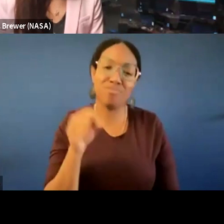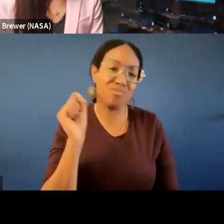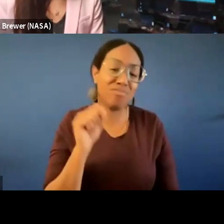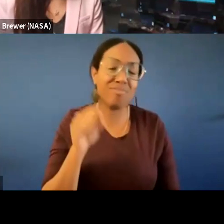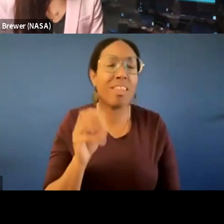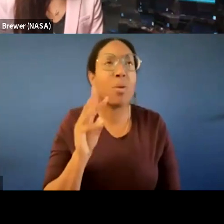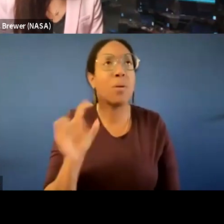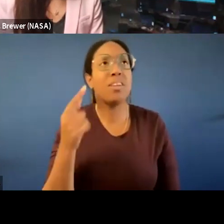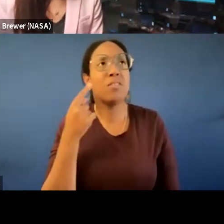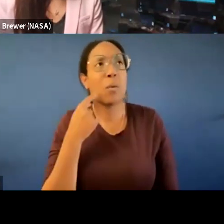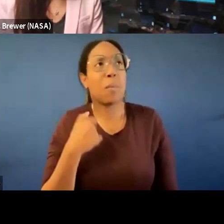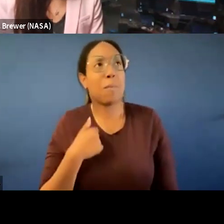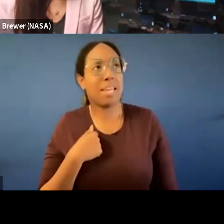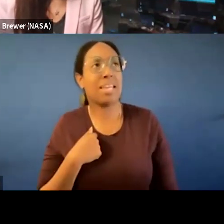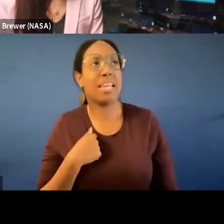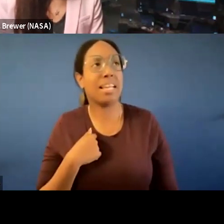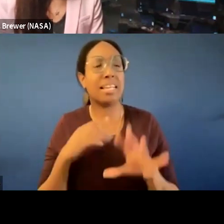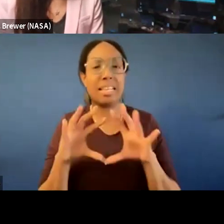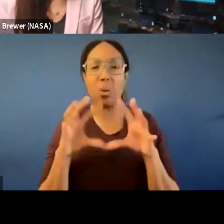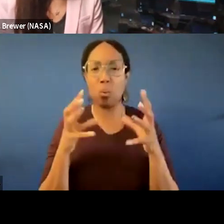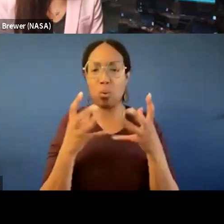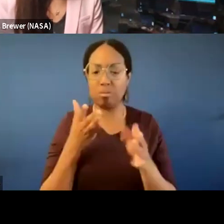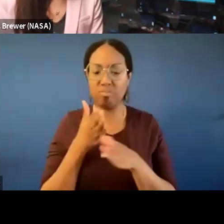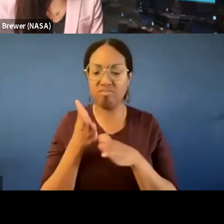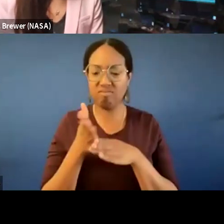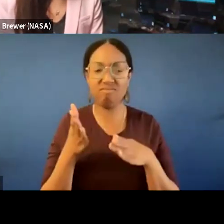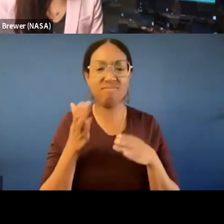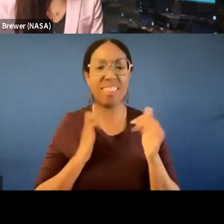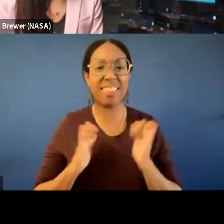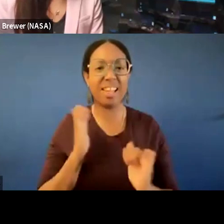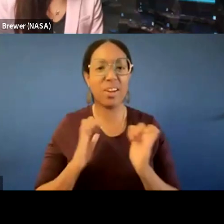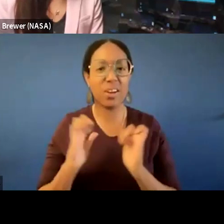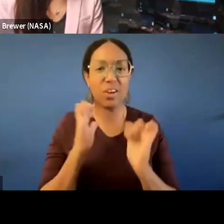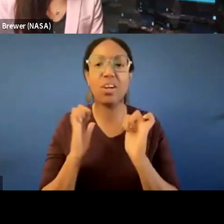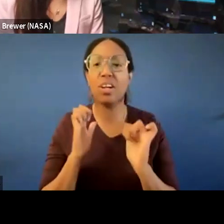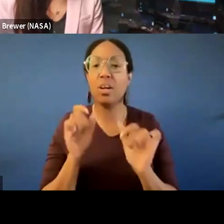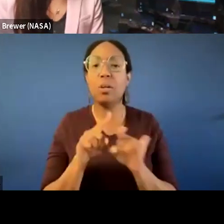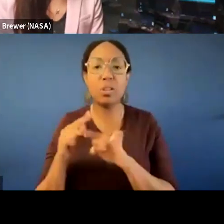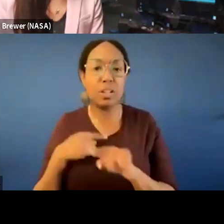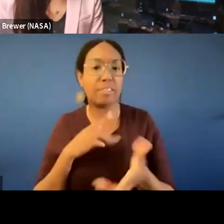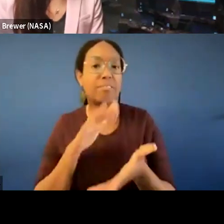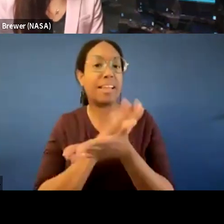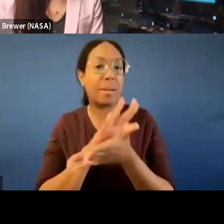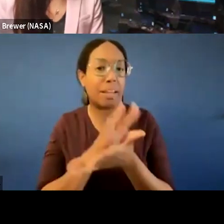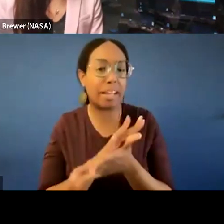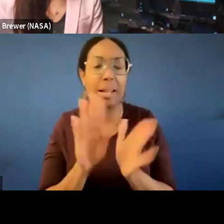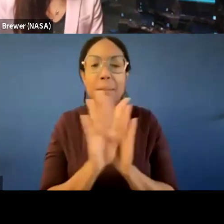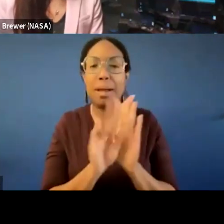me, in the world of professional theater, also coming from an academic background where I've done a lot of research,